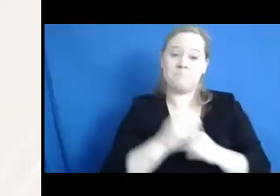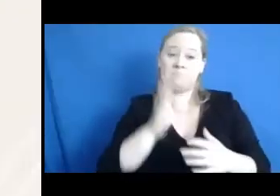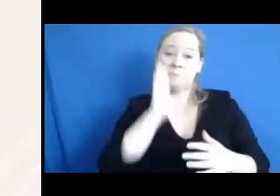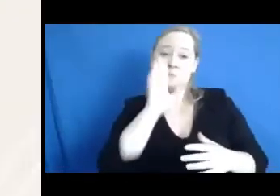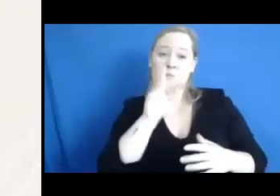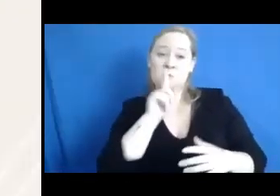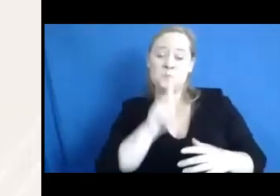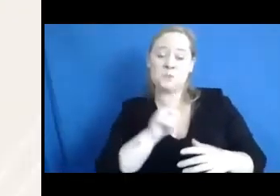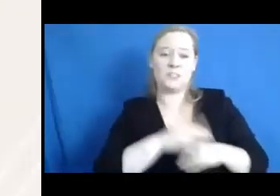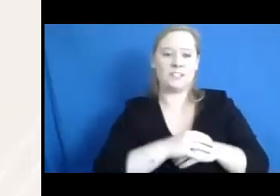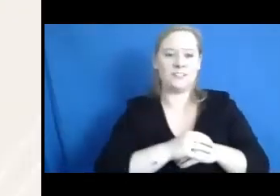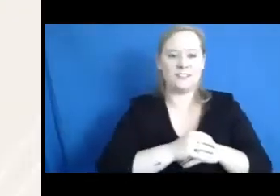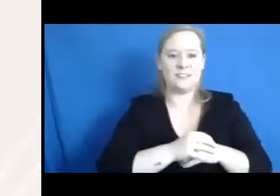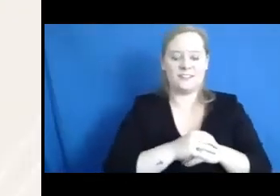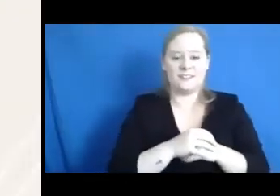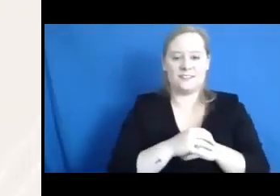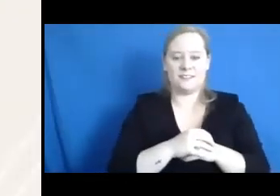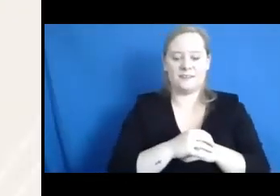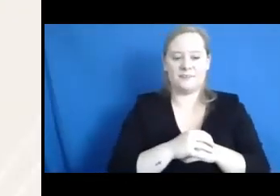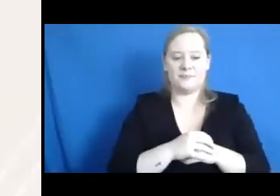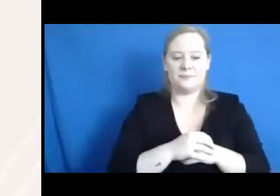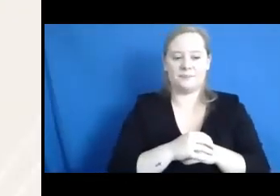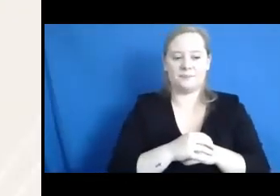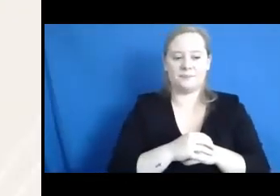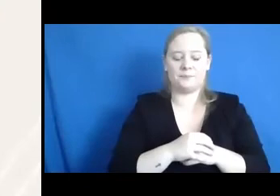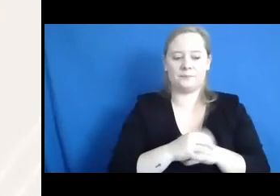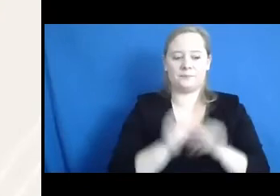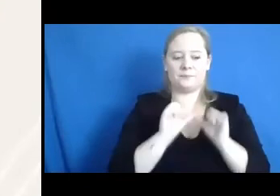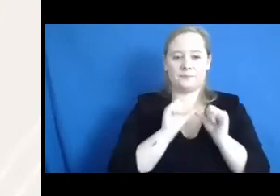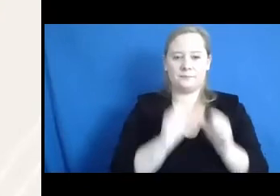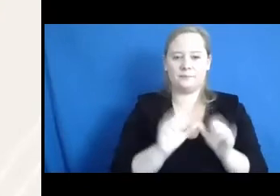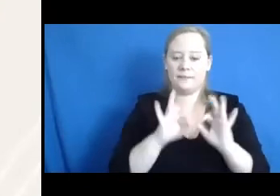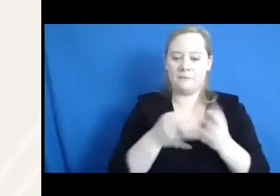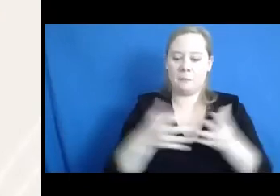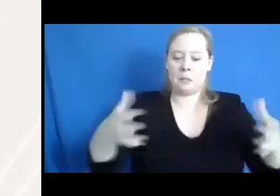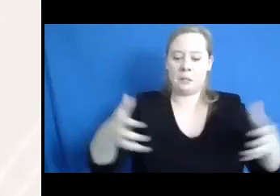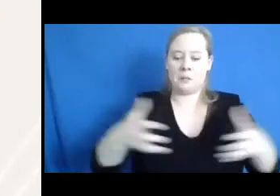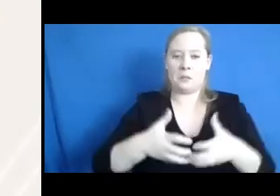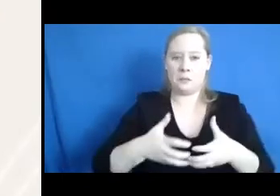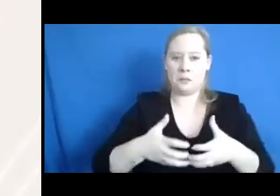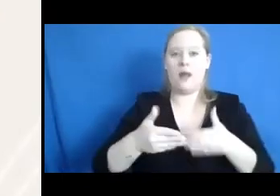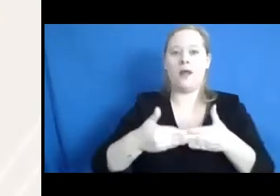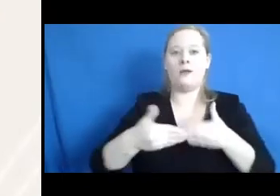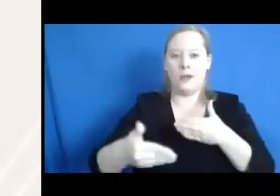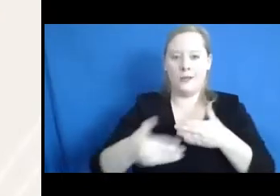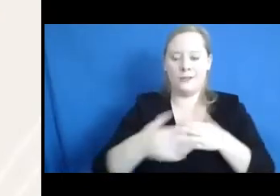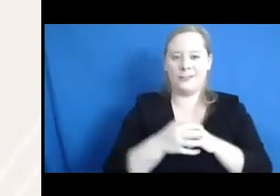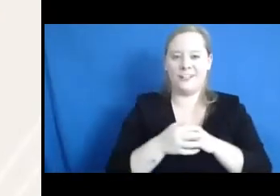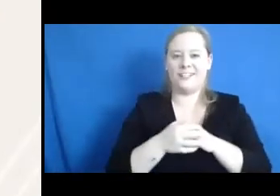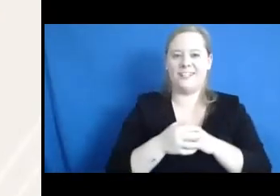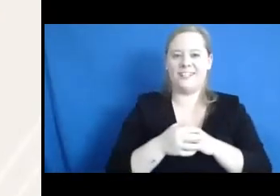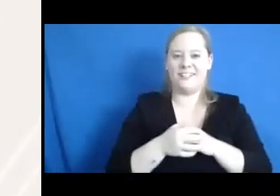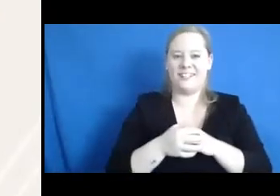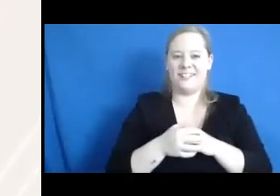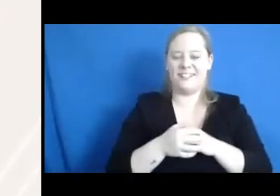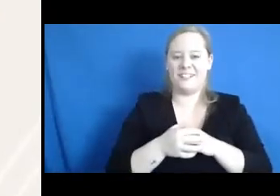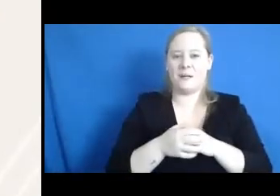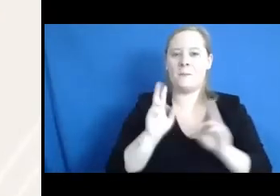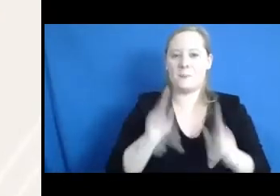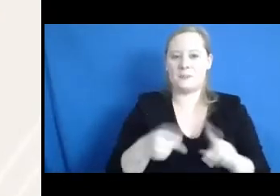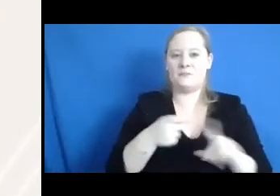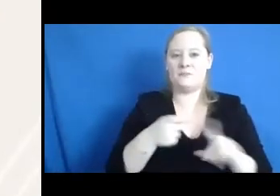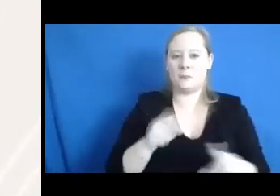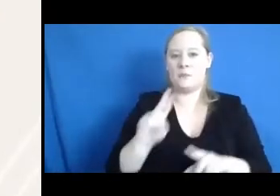presenter. Keeping with the the family here, we've got another Another person from